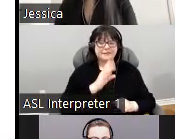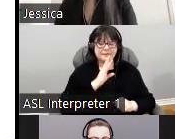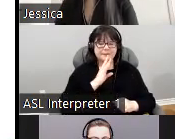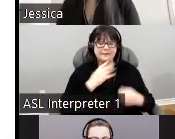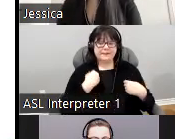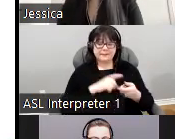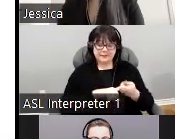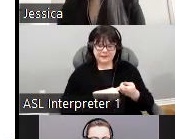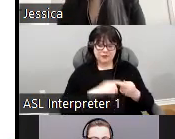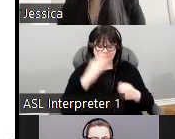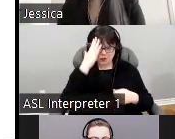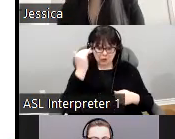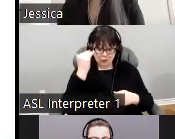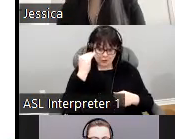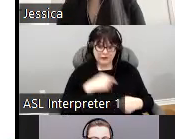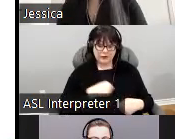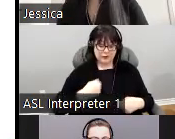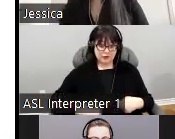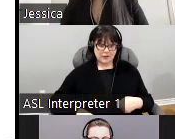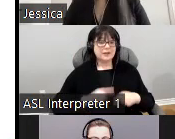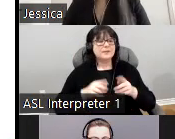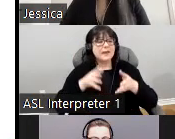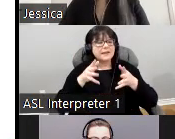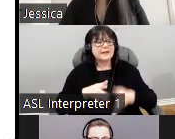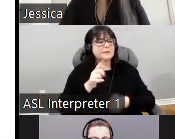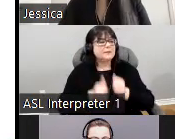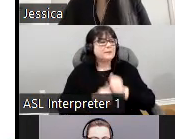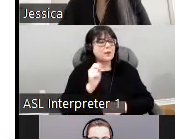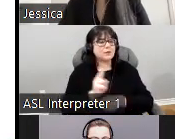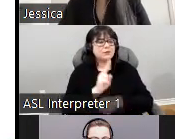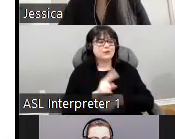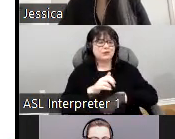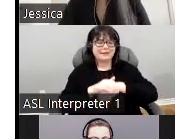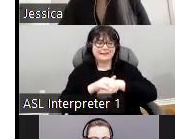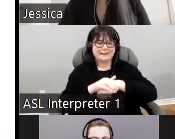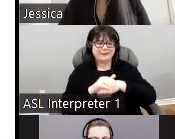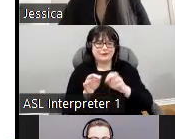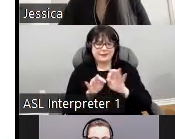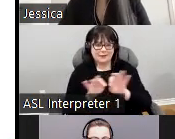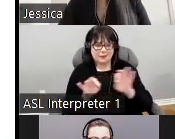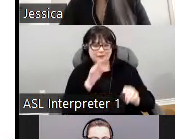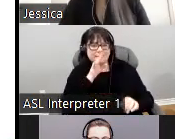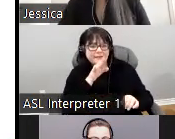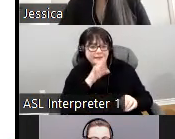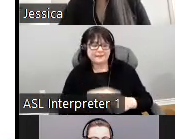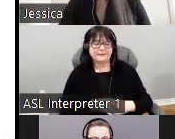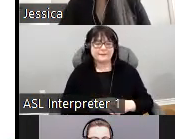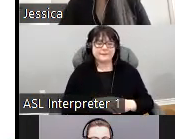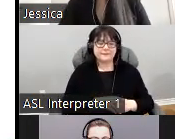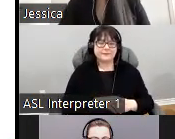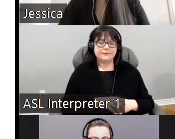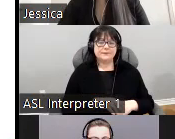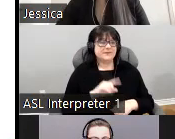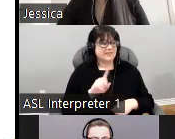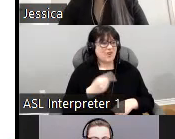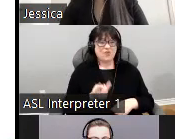majority were English-speaking participants. And there were only 2 studies that mentioned non-heterosexual women,